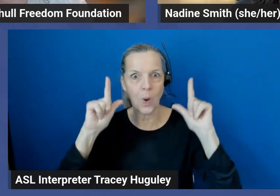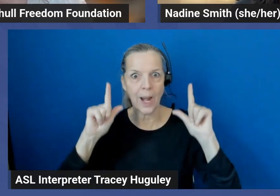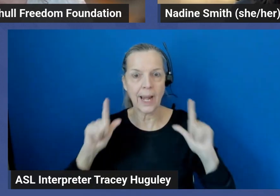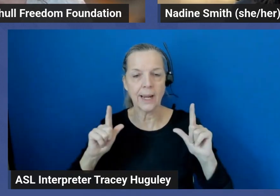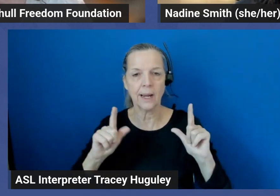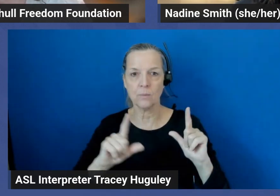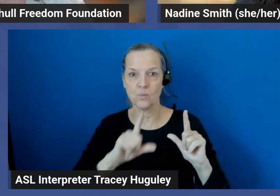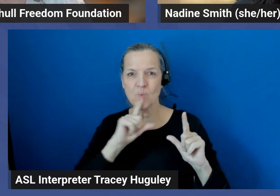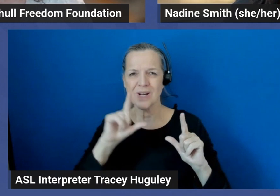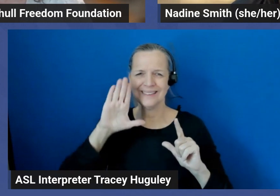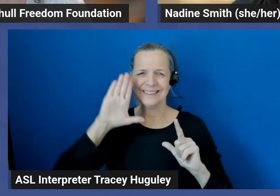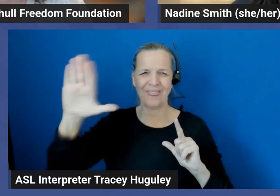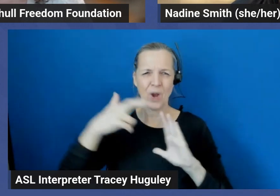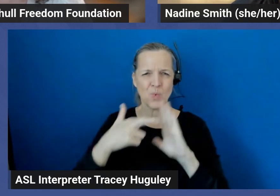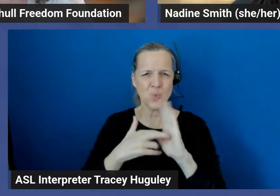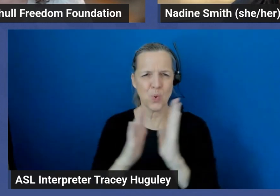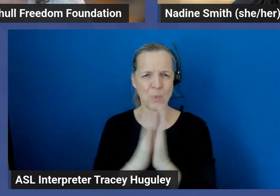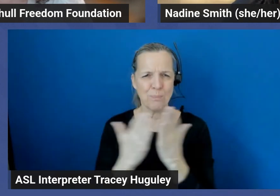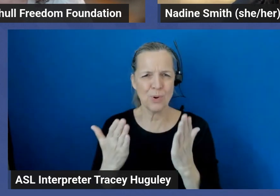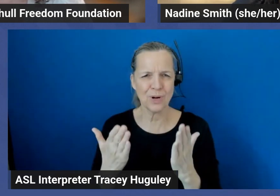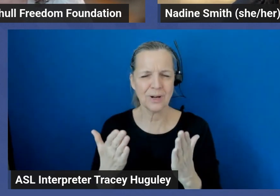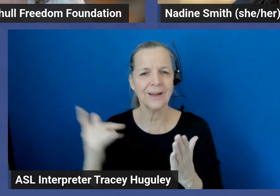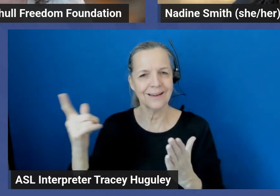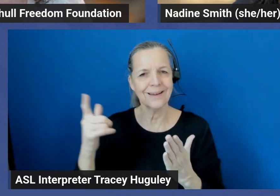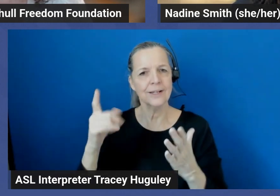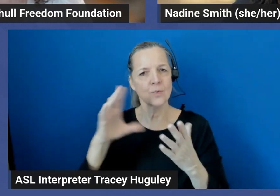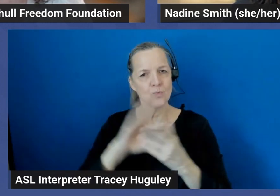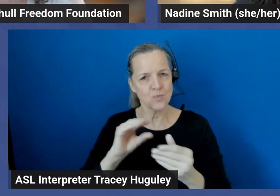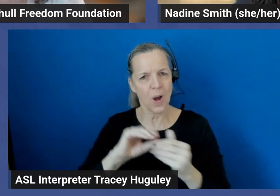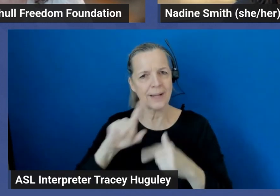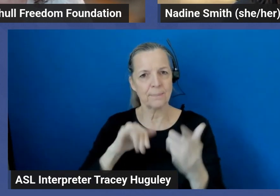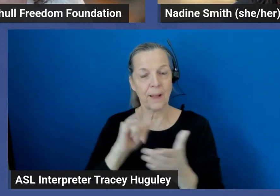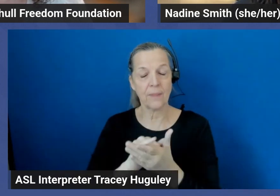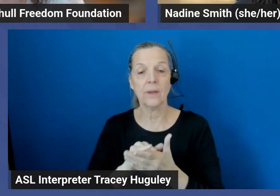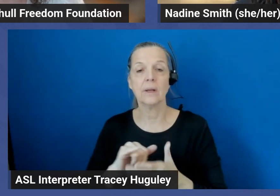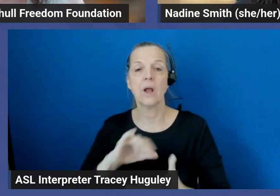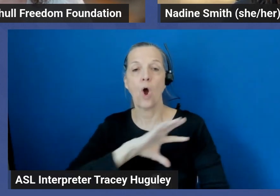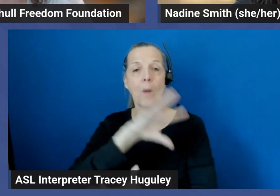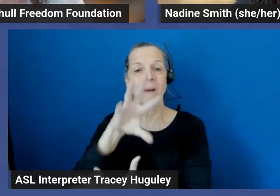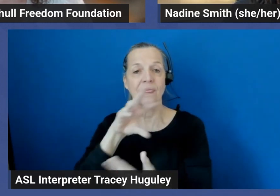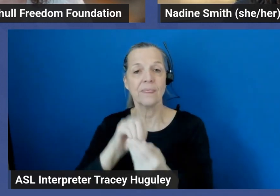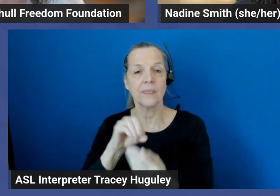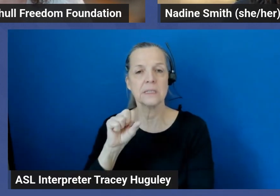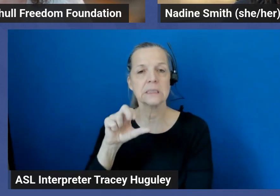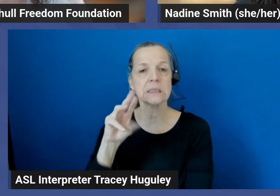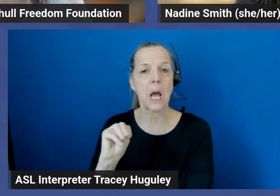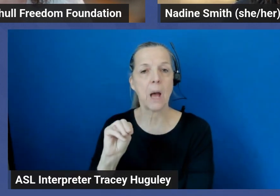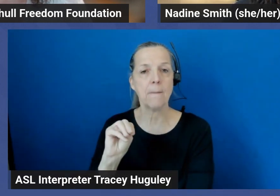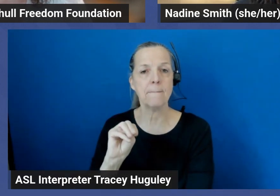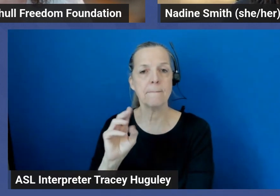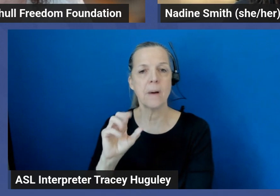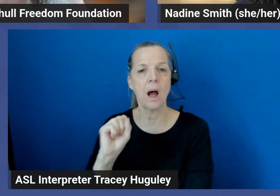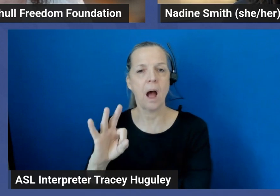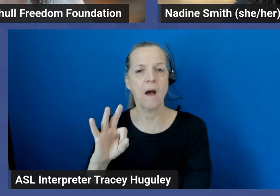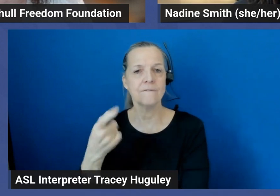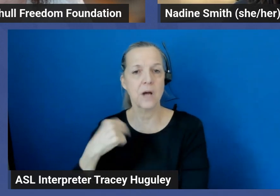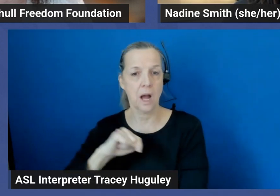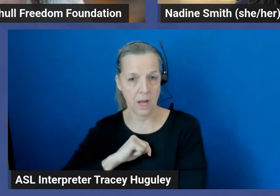is the blueprint. There's also the Sum of Us by Heather McGhee, who talks